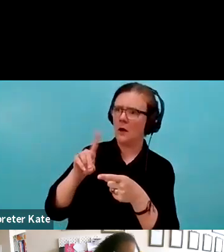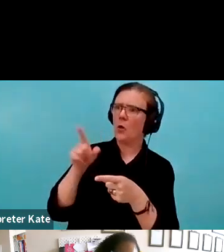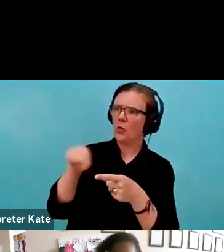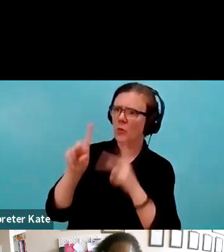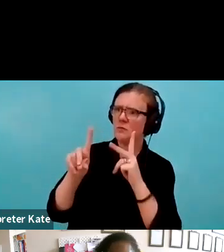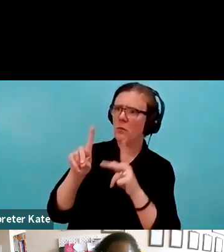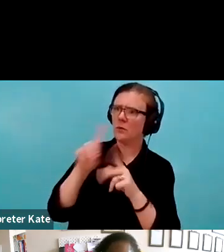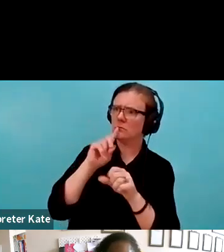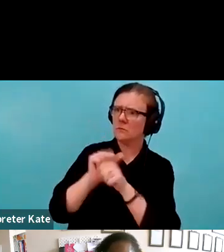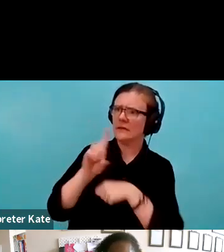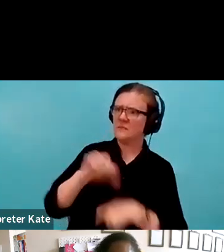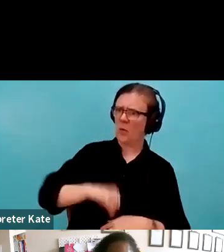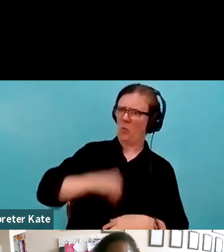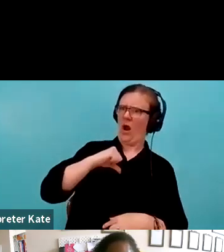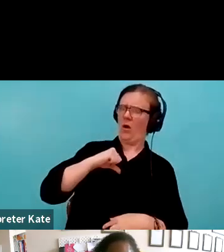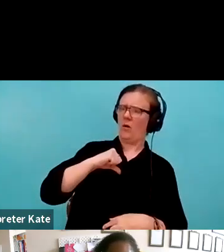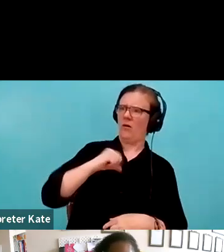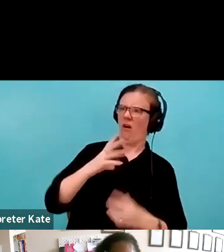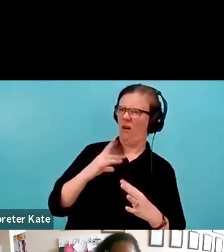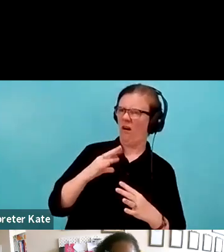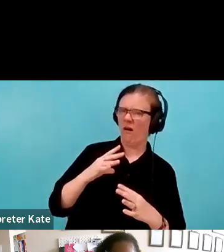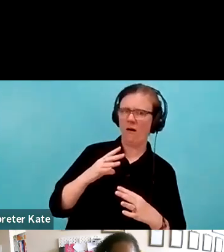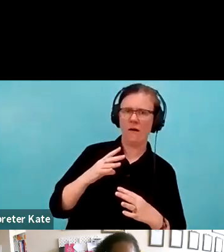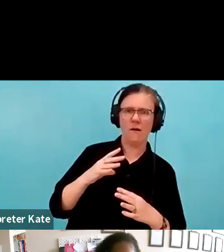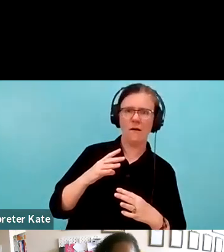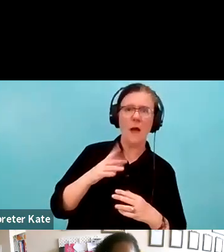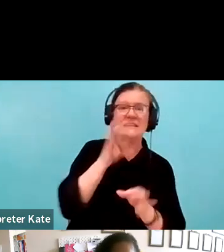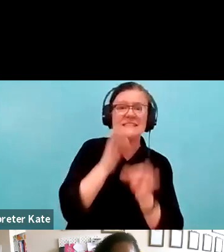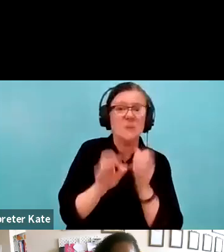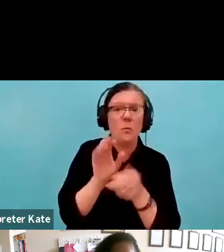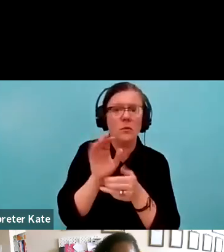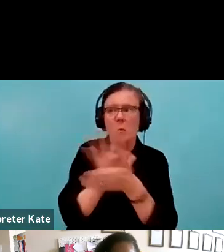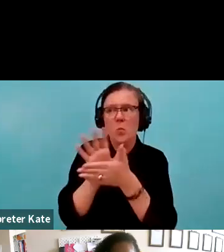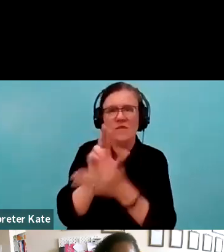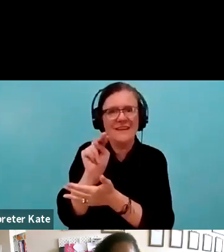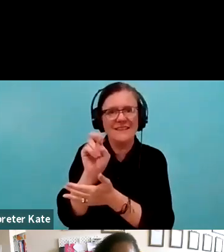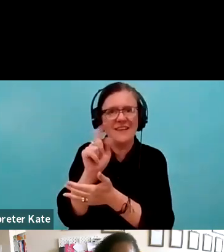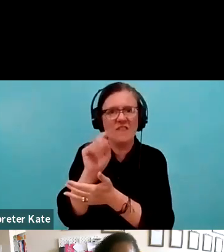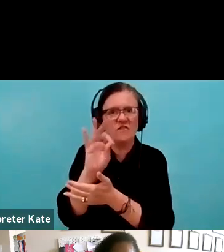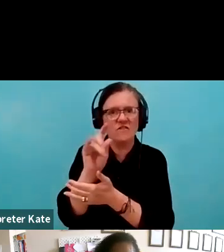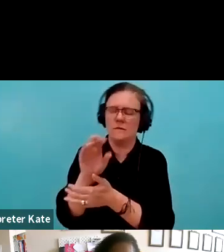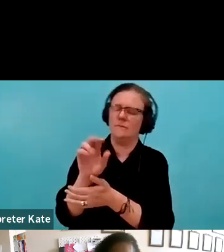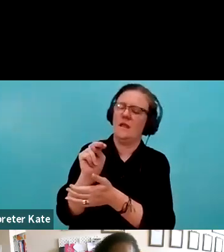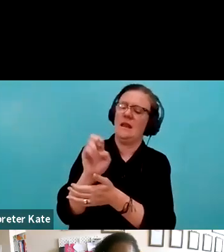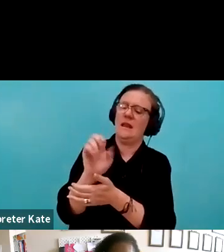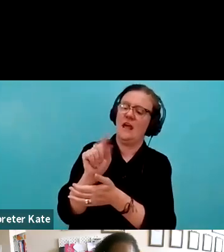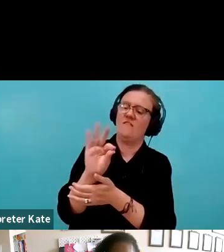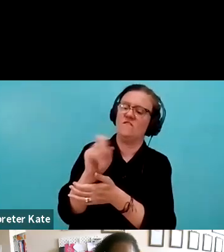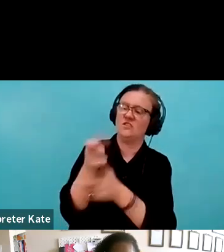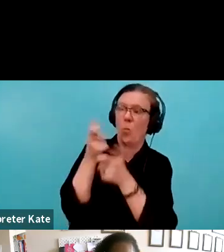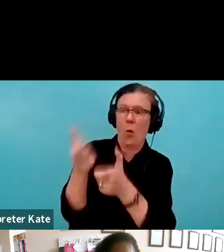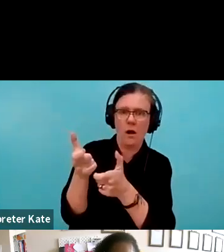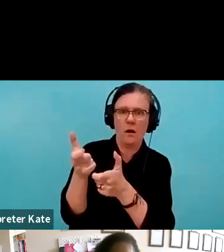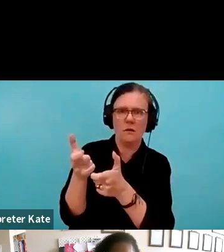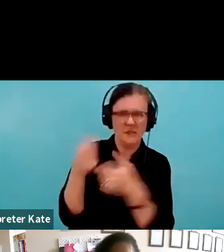flip through, you know, a Netflix, is just, that's powerful.